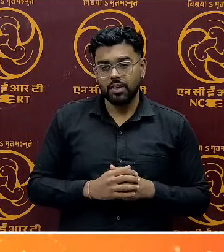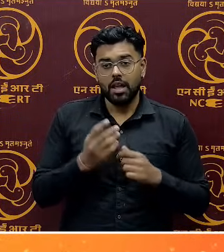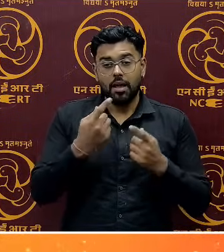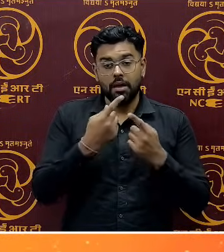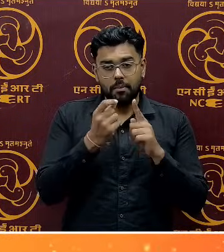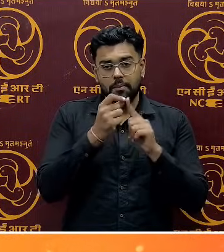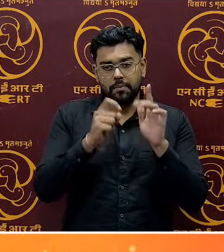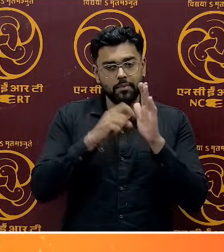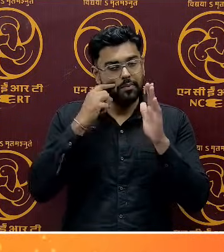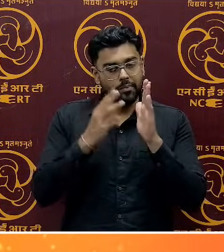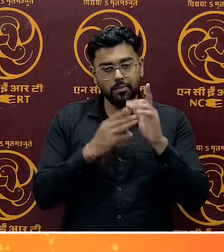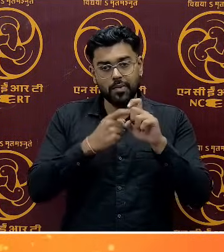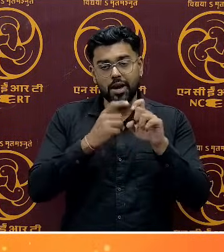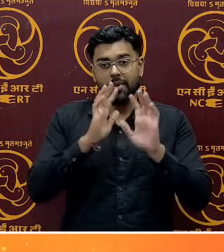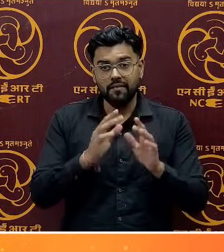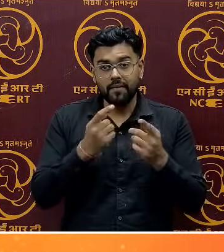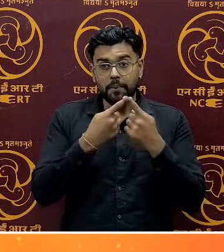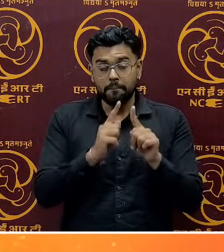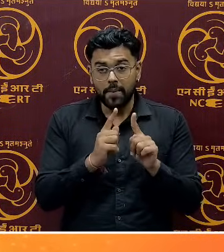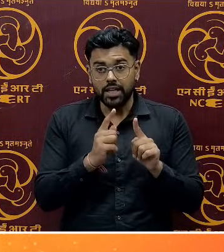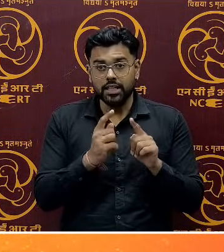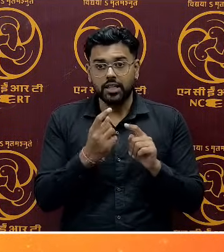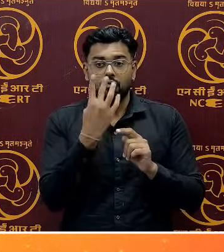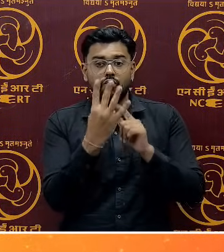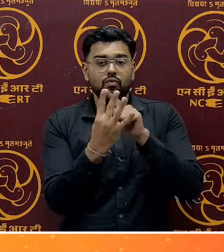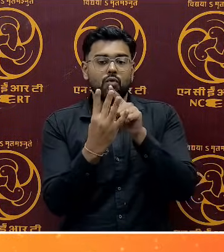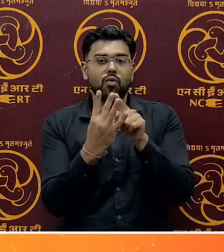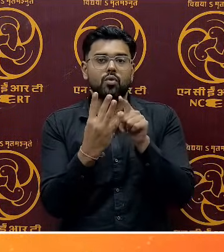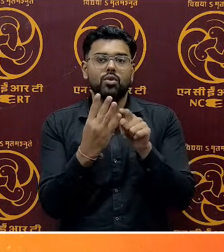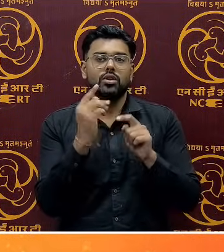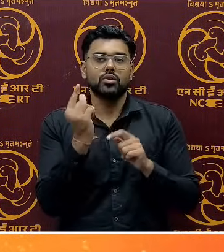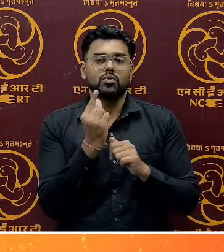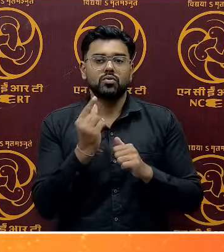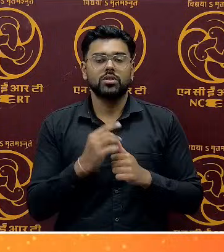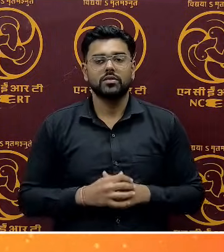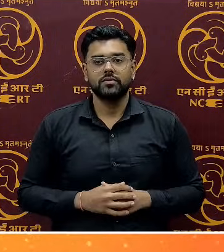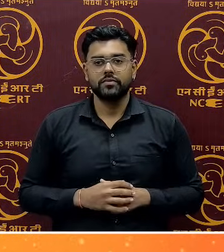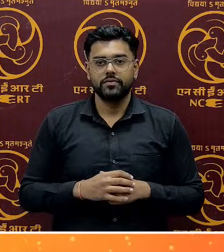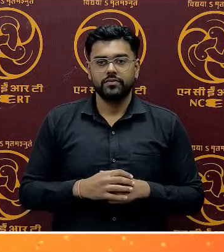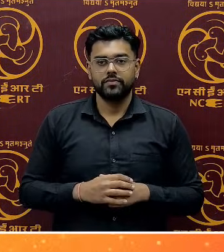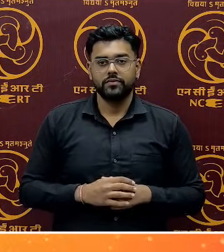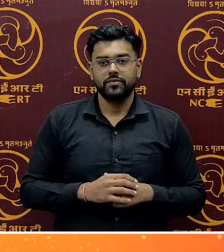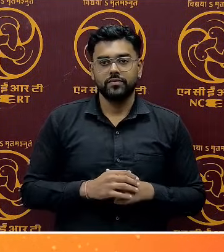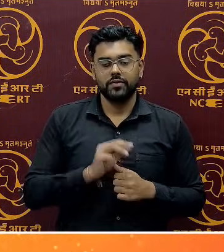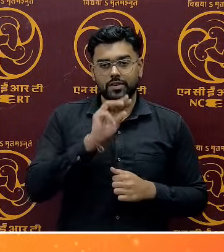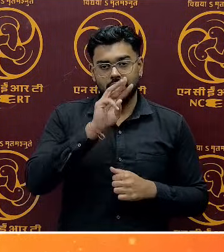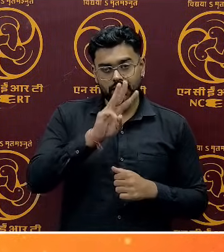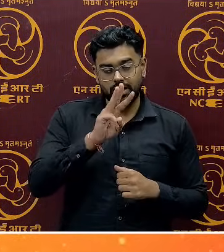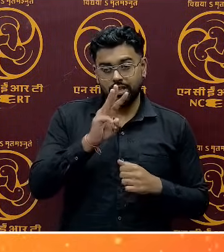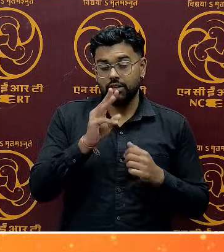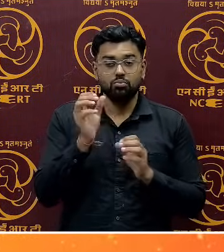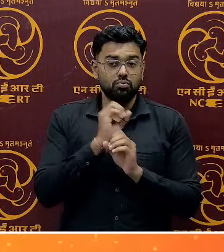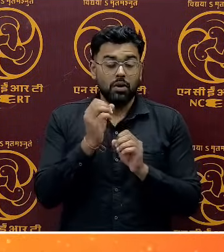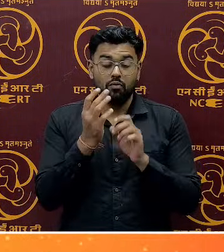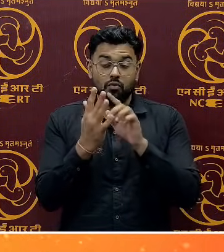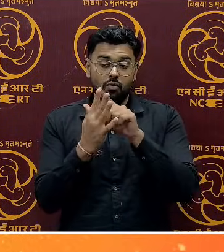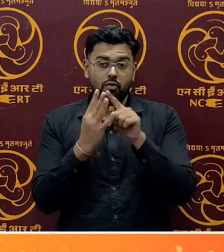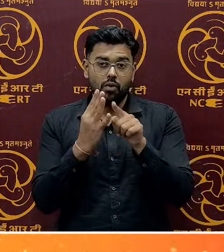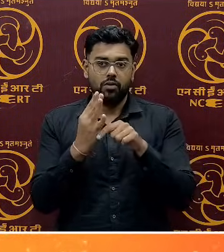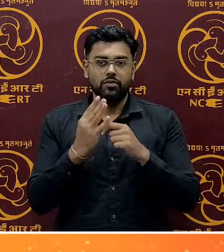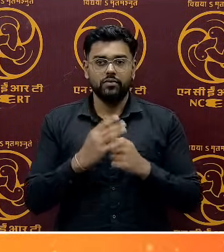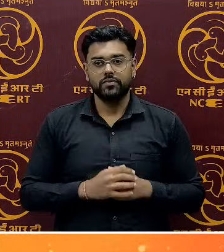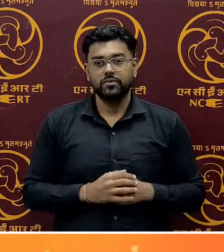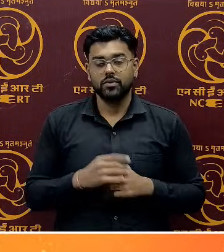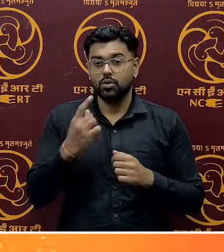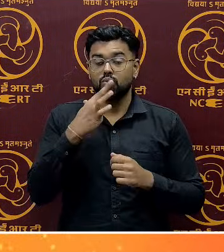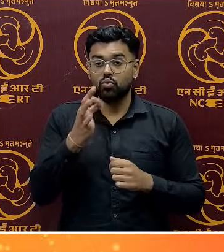numbers. Yes, therefore, the number 105 is the product of exactly 3 distinct prime numbers, 3, 5 and